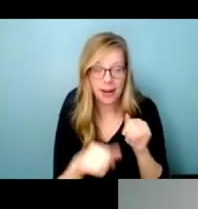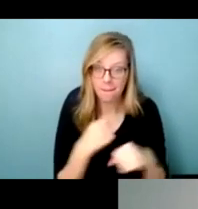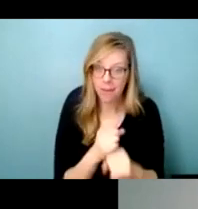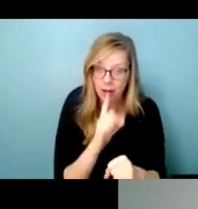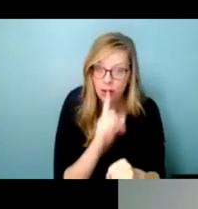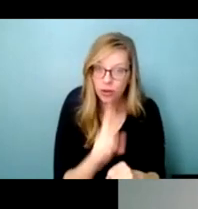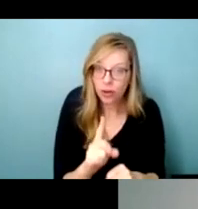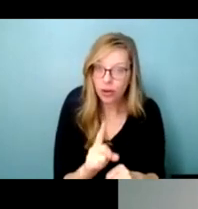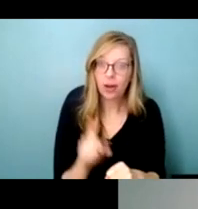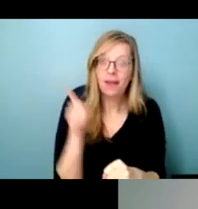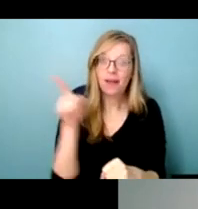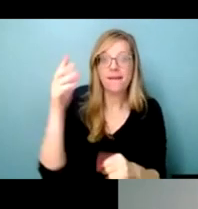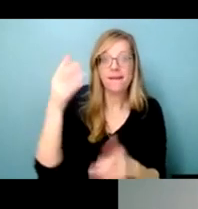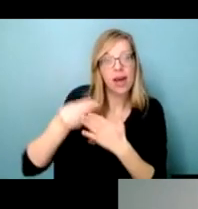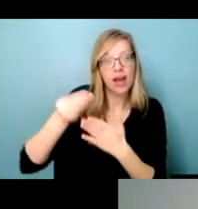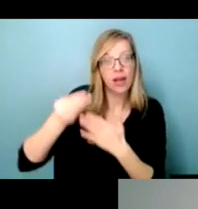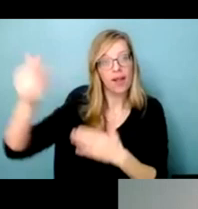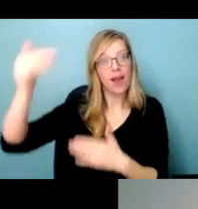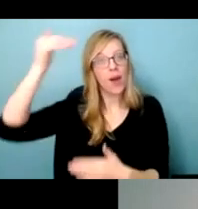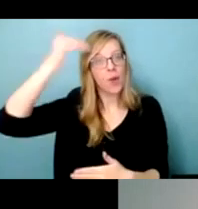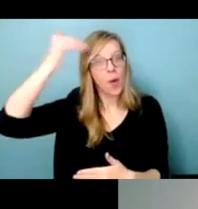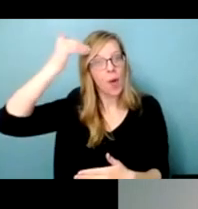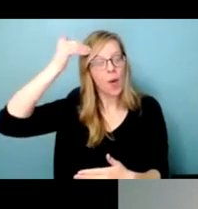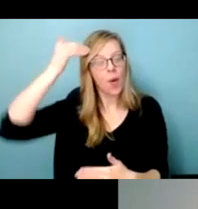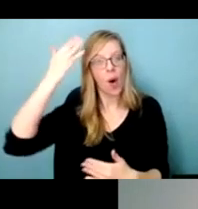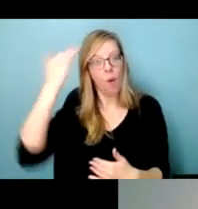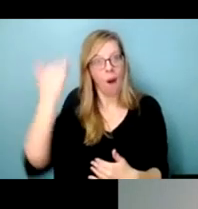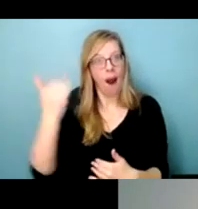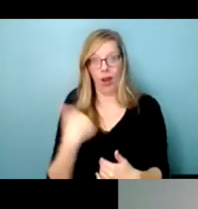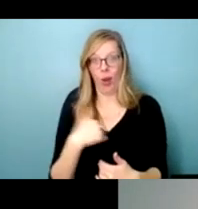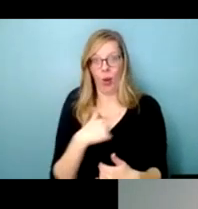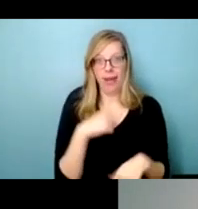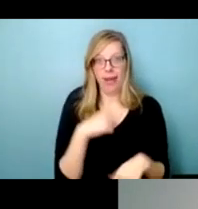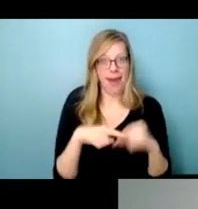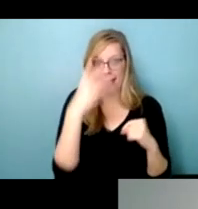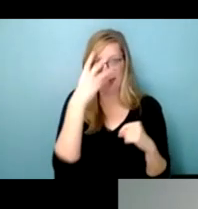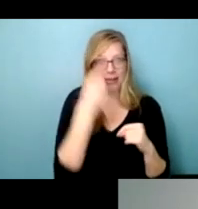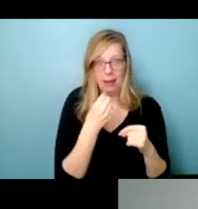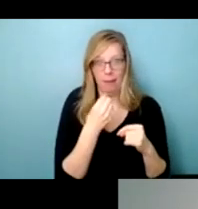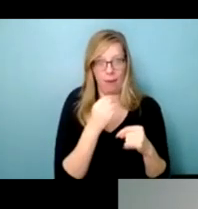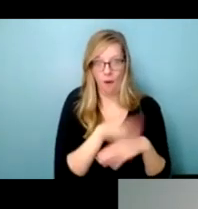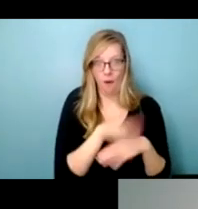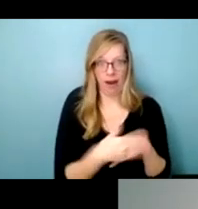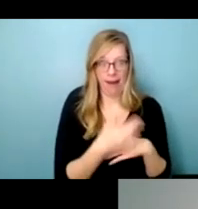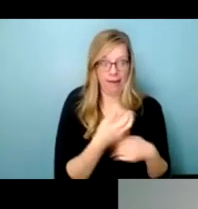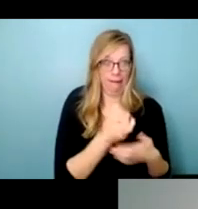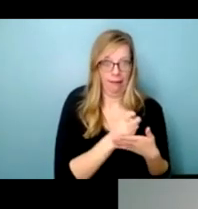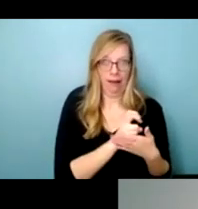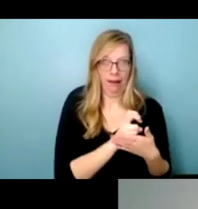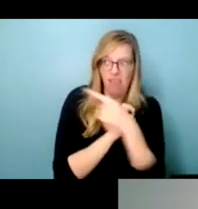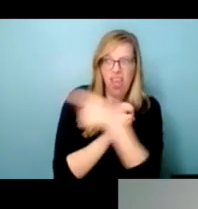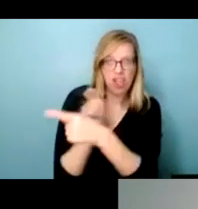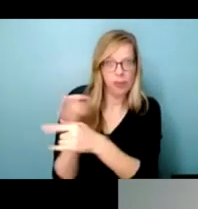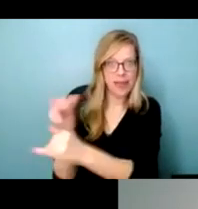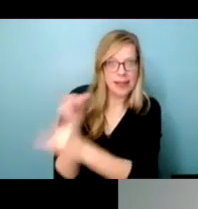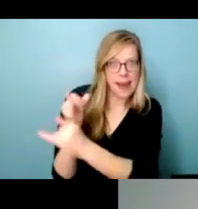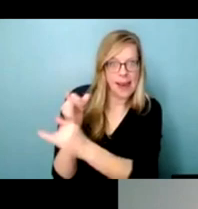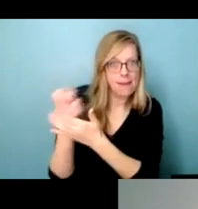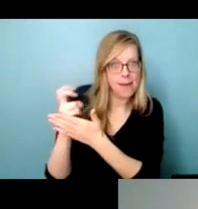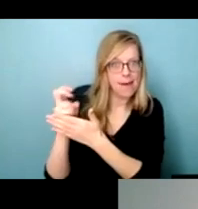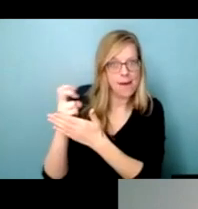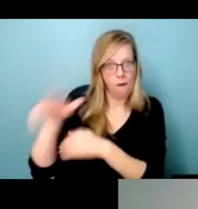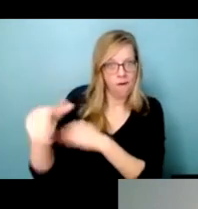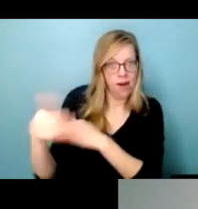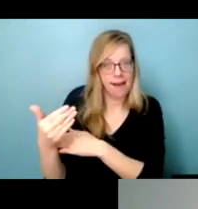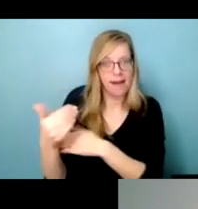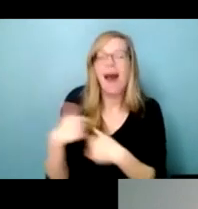the funders know why we lose sleep at night, why are we losing sleep at night? They should be losing sleep at night too. So I'm not